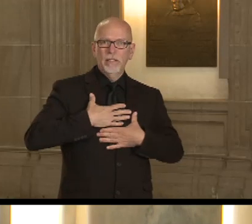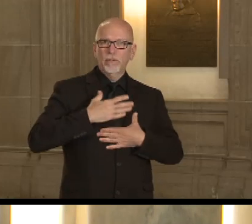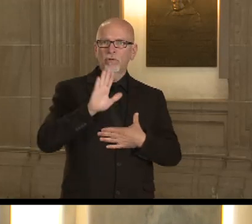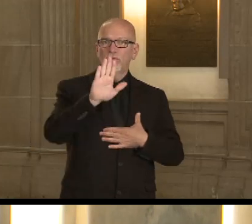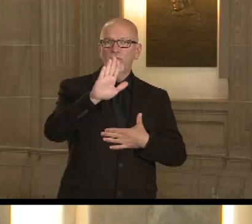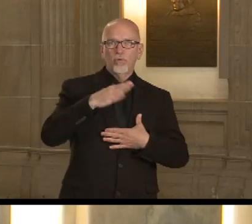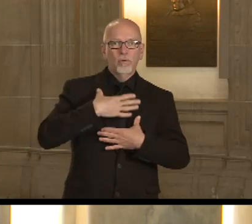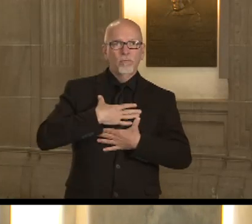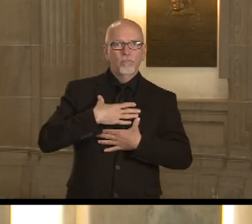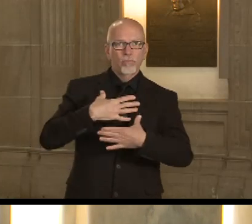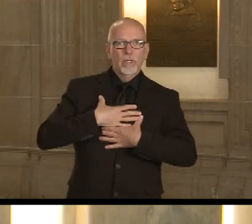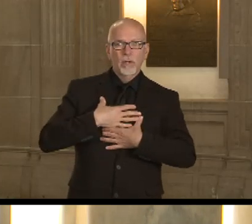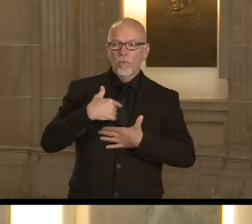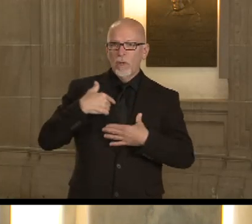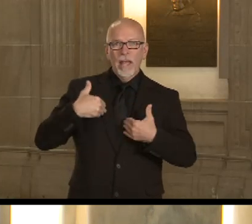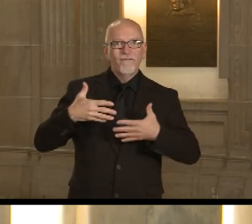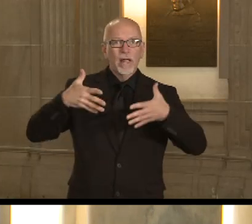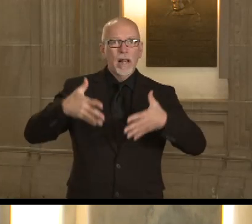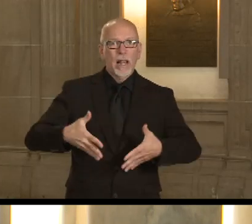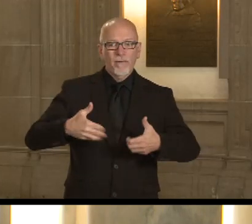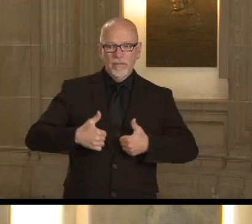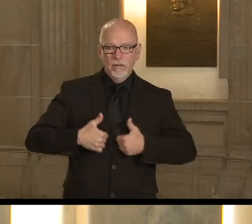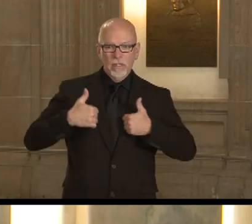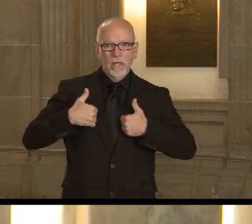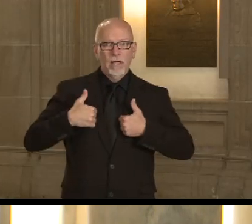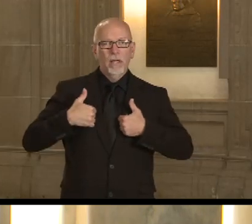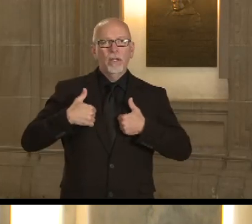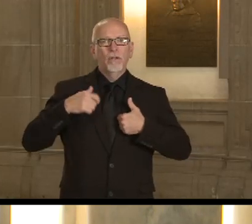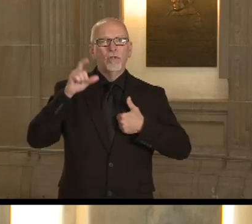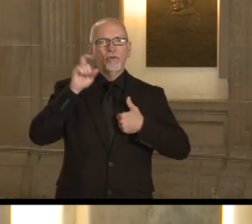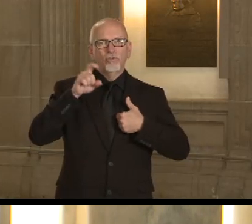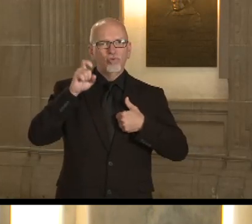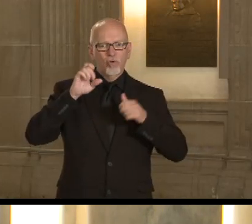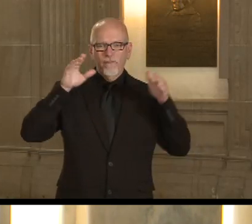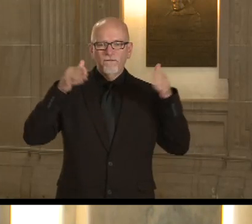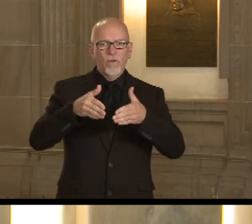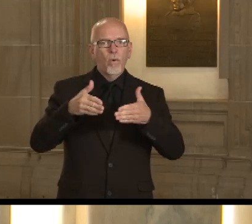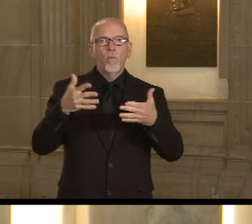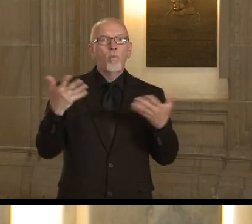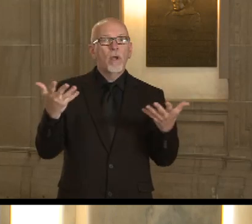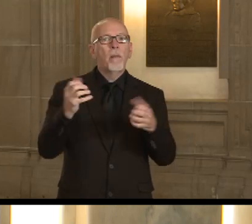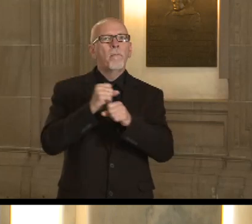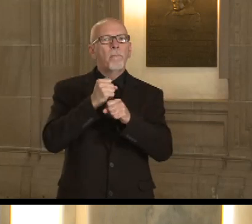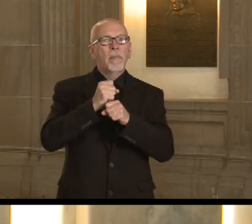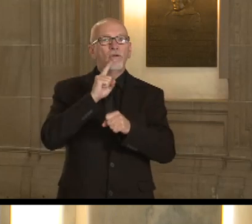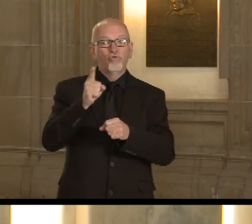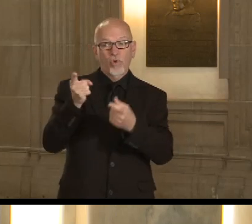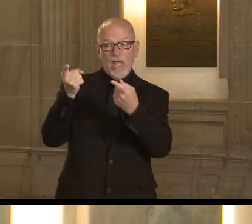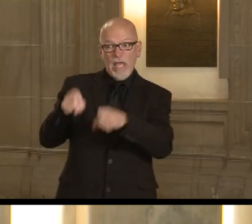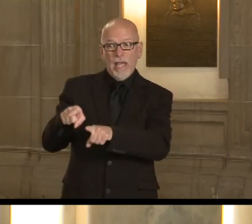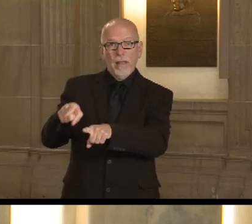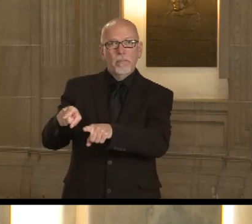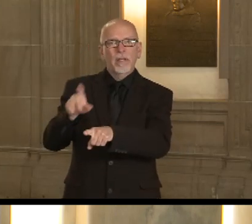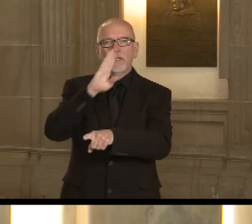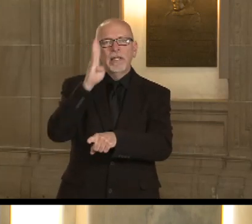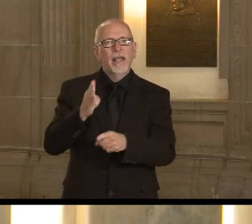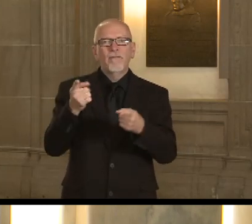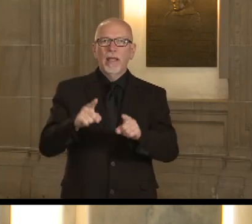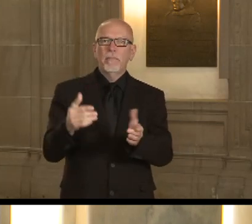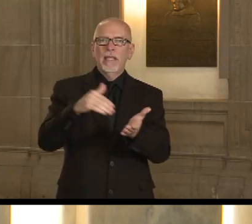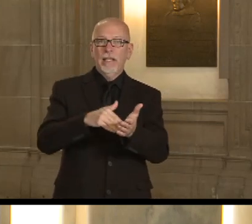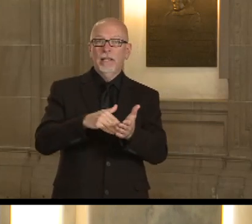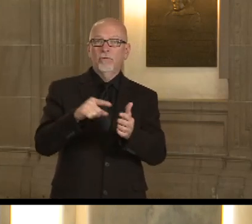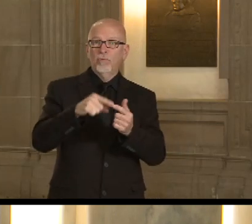every breath that we have left, should be devoted to making sure what happened to Mr. Floyd never happens